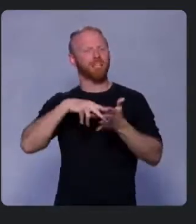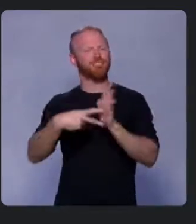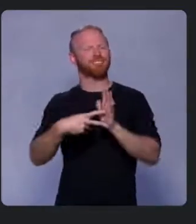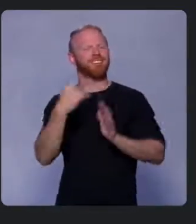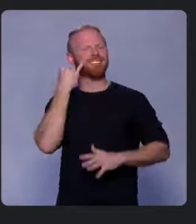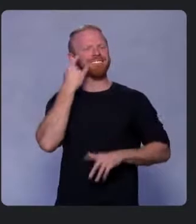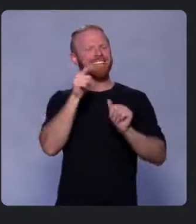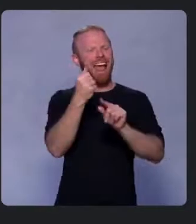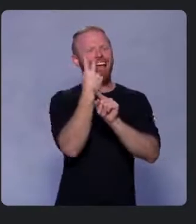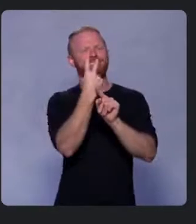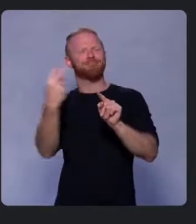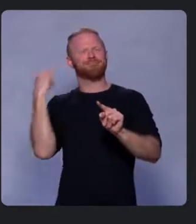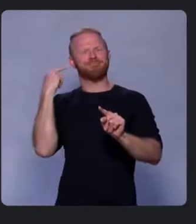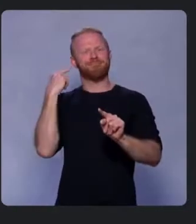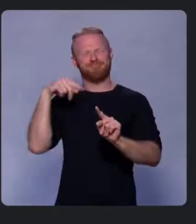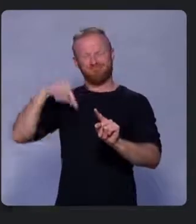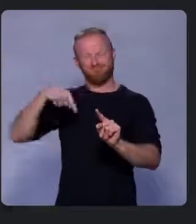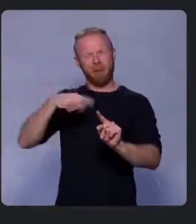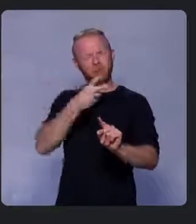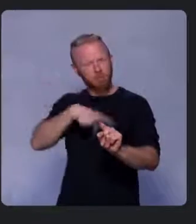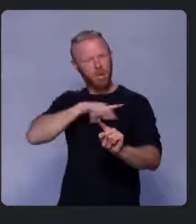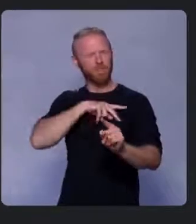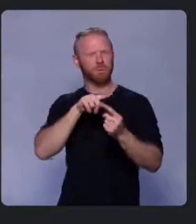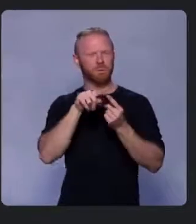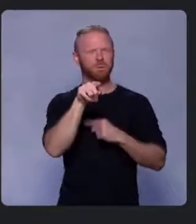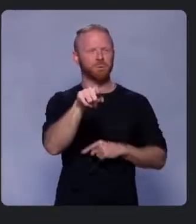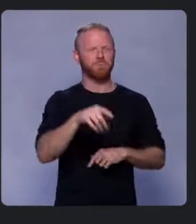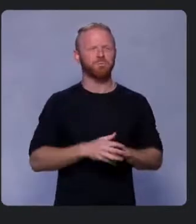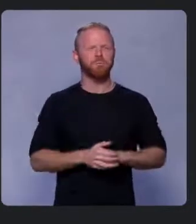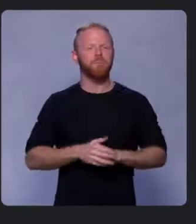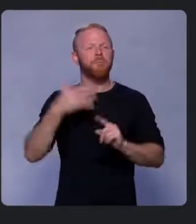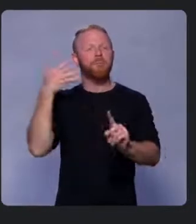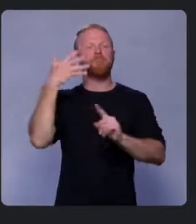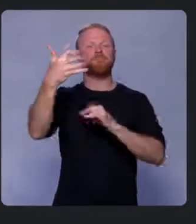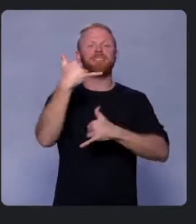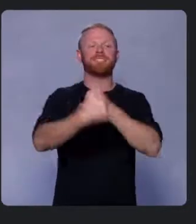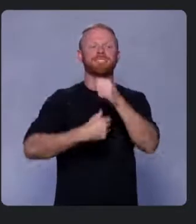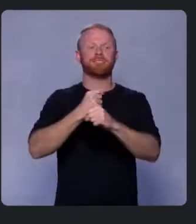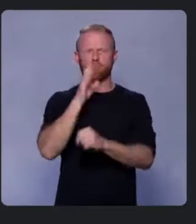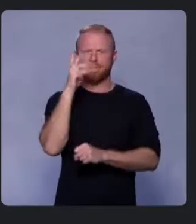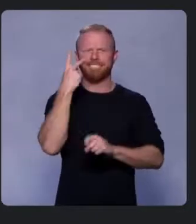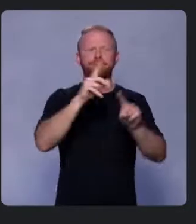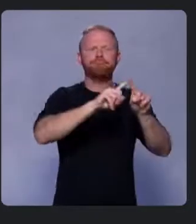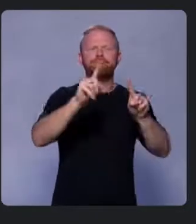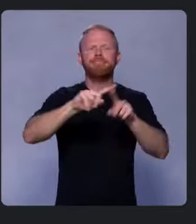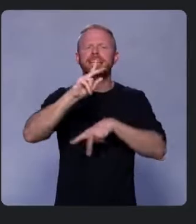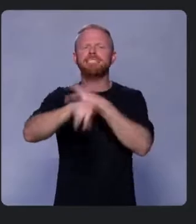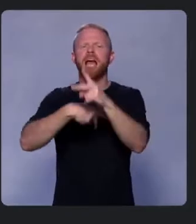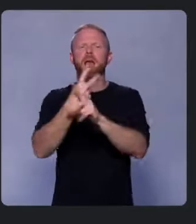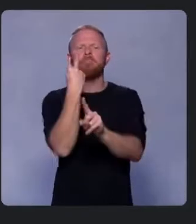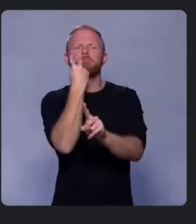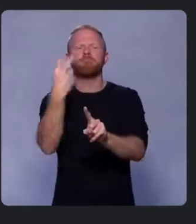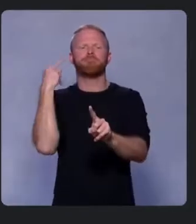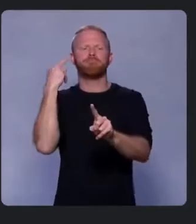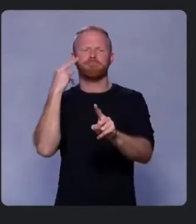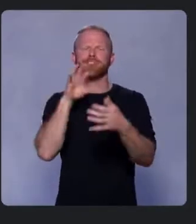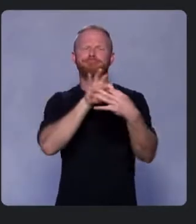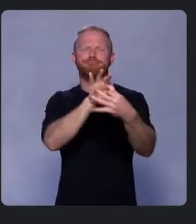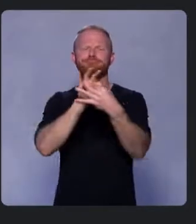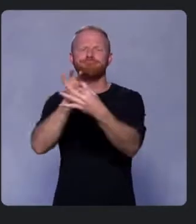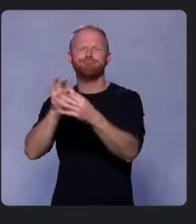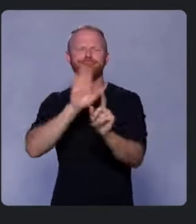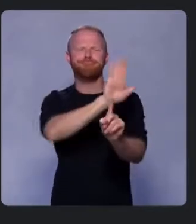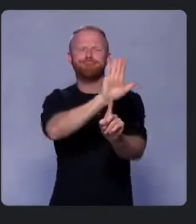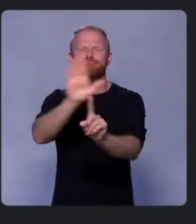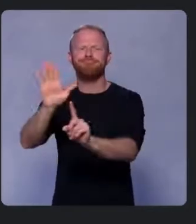you. So later this year, you'll see new types of memories that are relevant to the moments you celebrate, whether that's